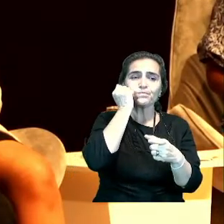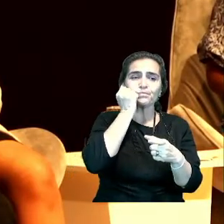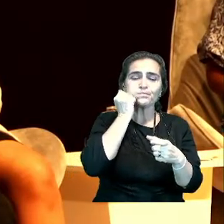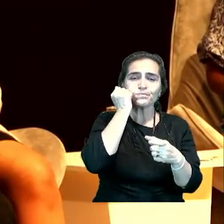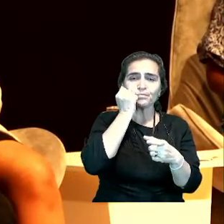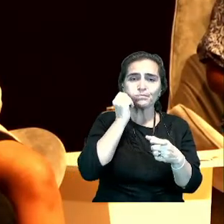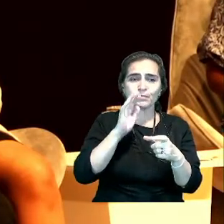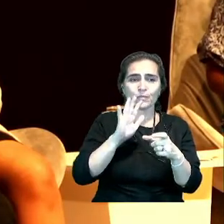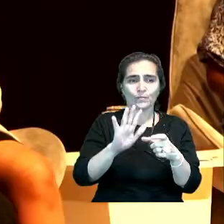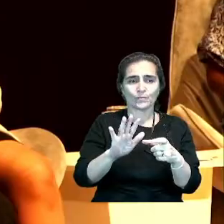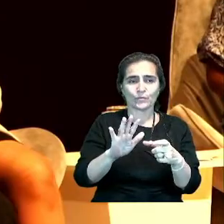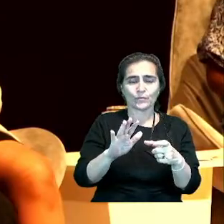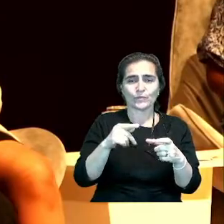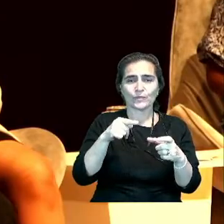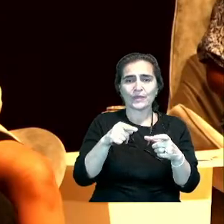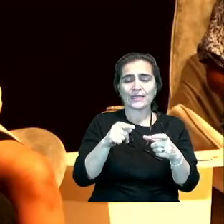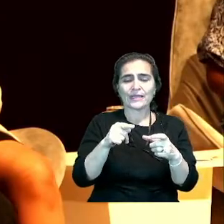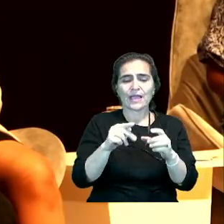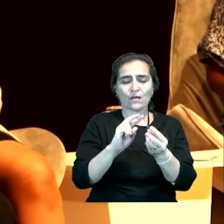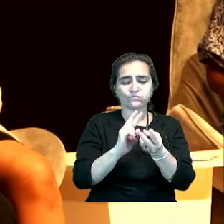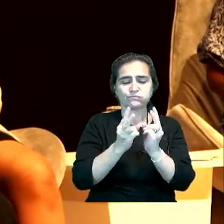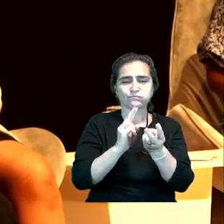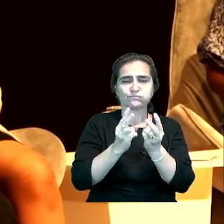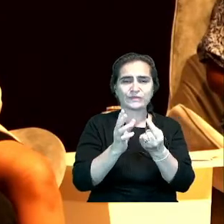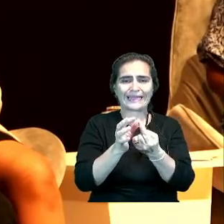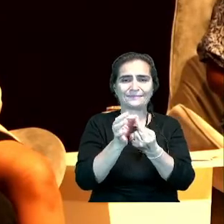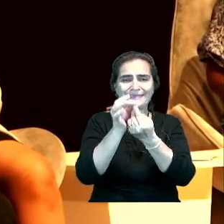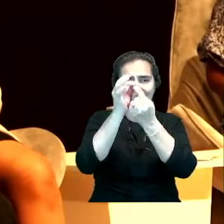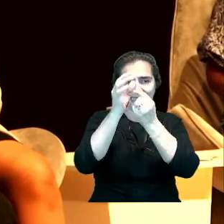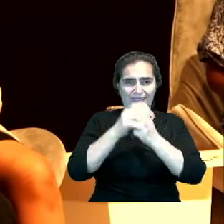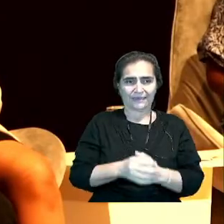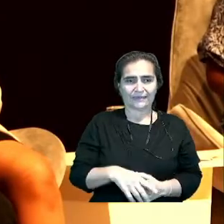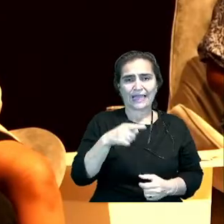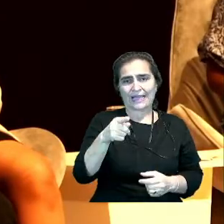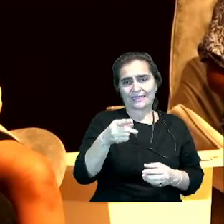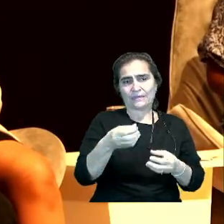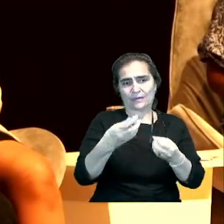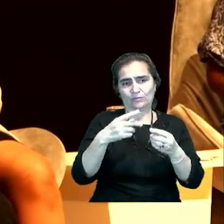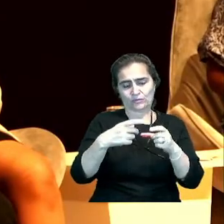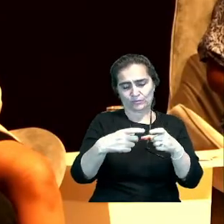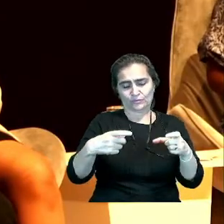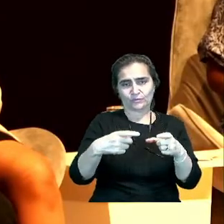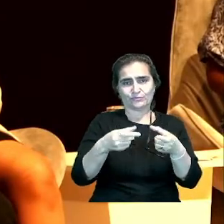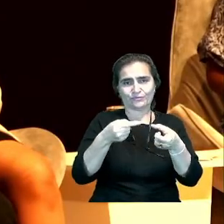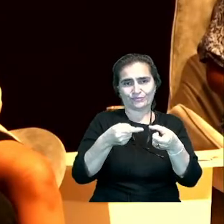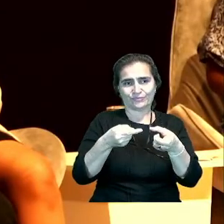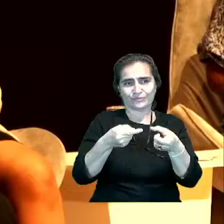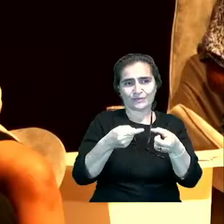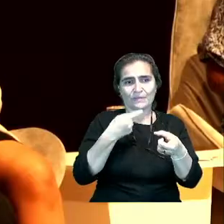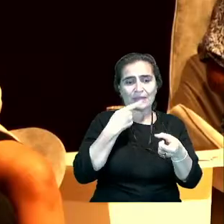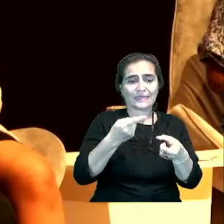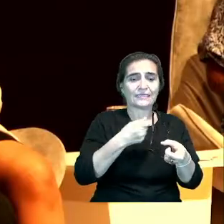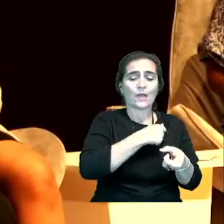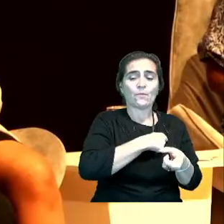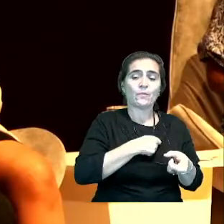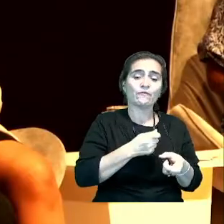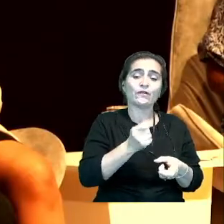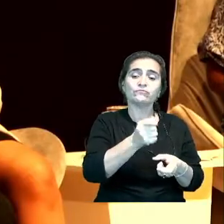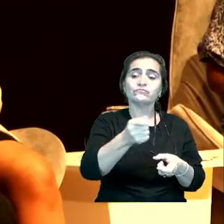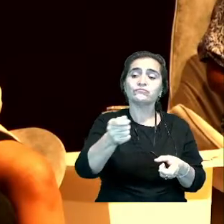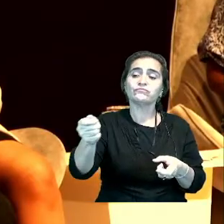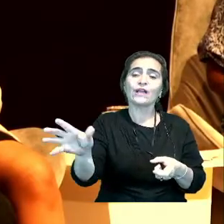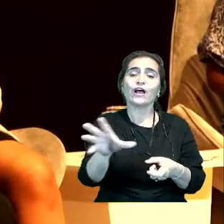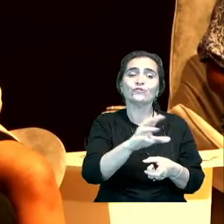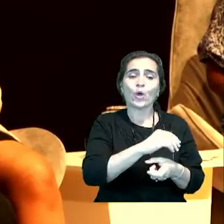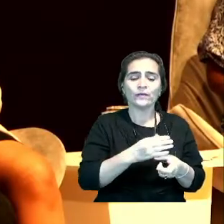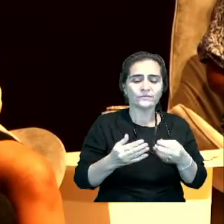that are made with herbs and plants from our territories. These are just samples that they asked me to